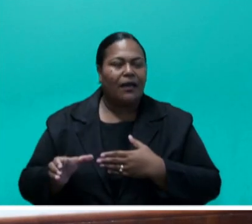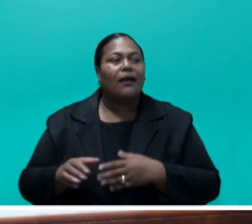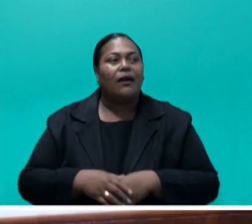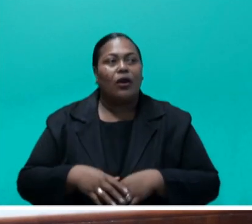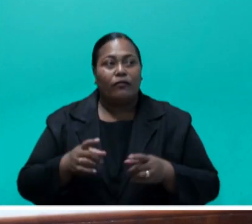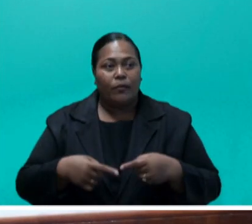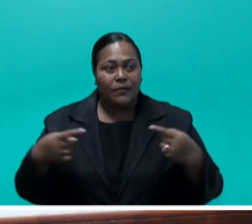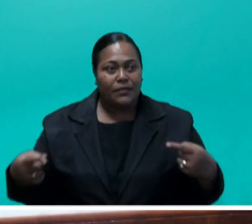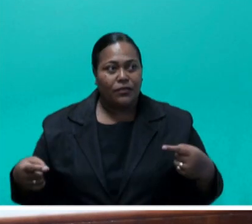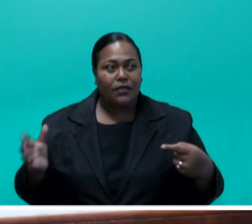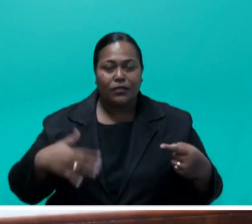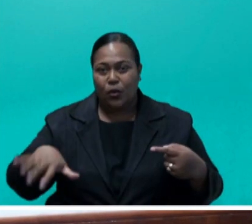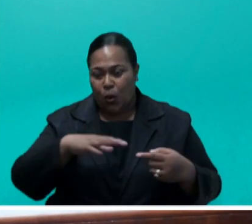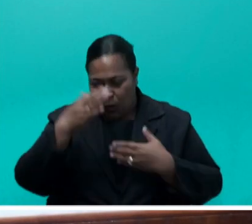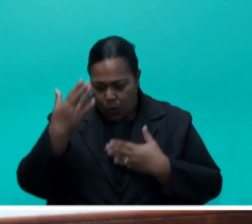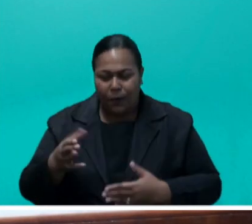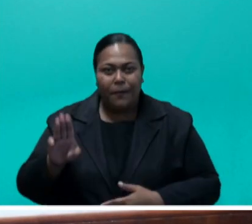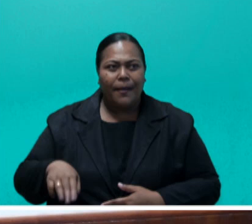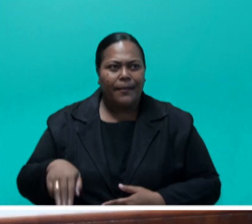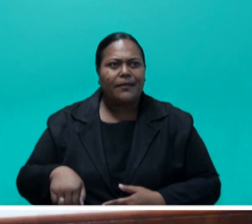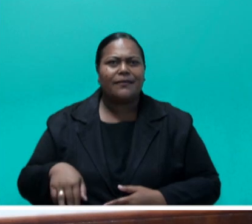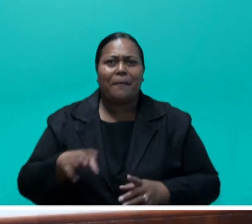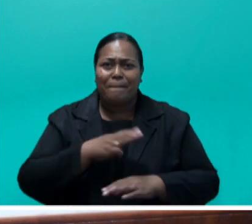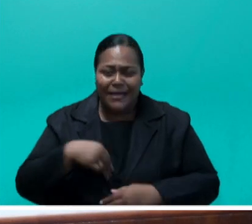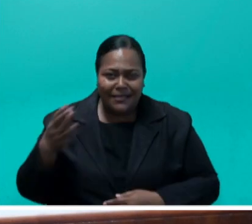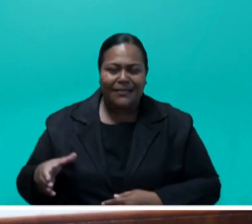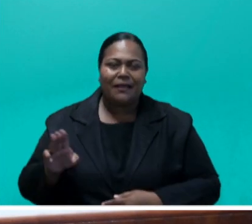Ministers, Honourable Members of Parliament,